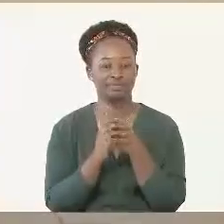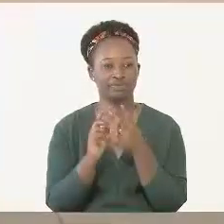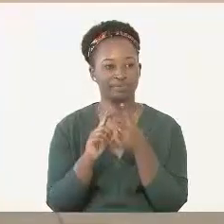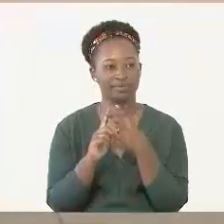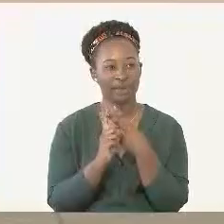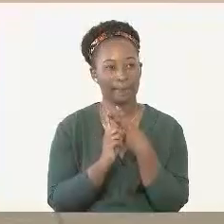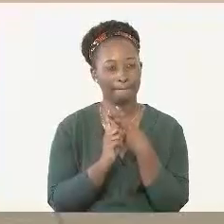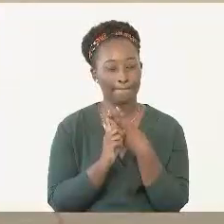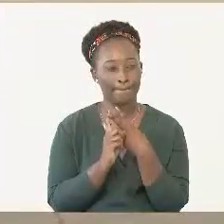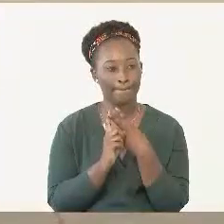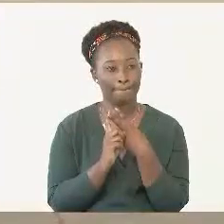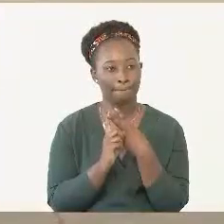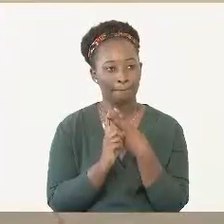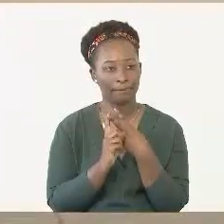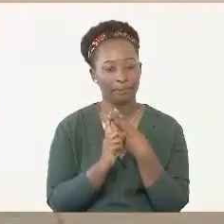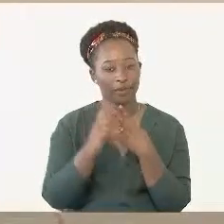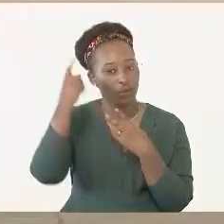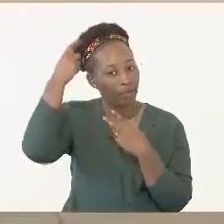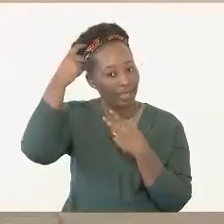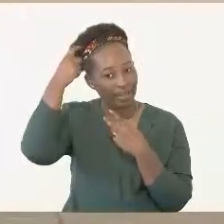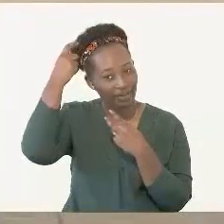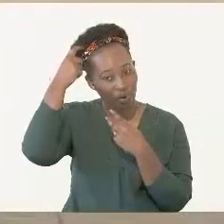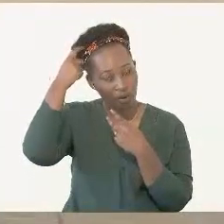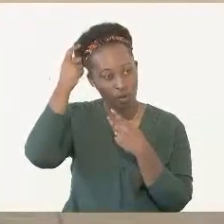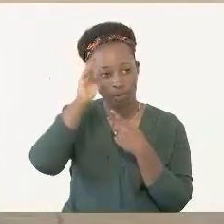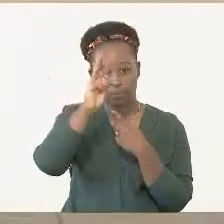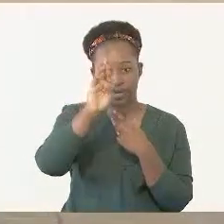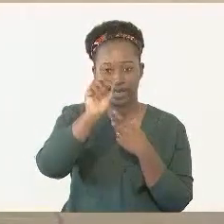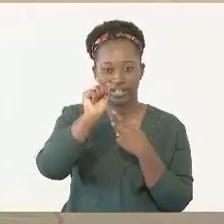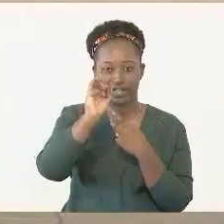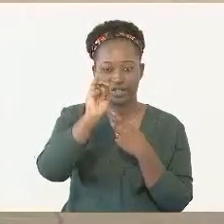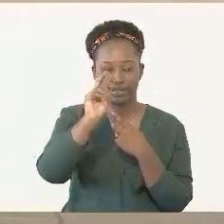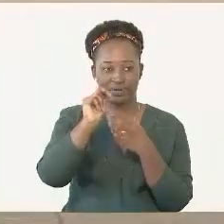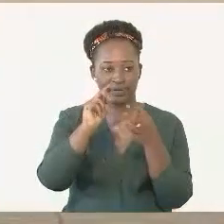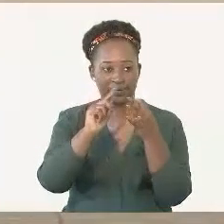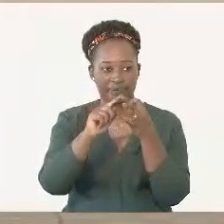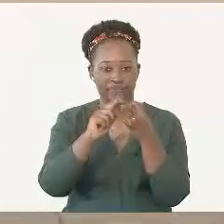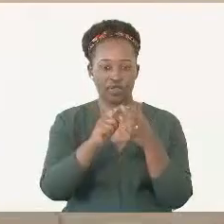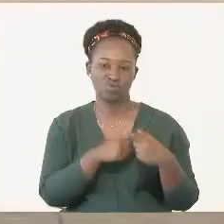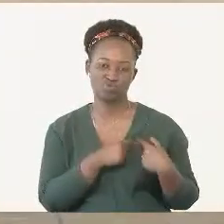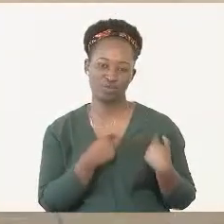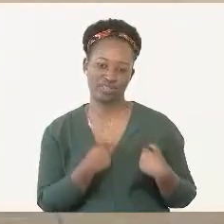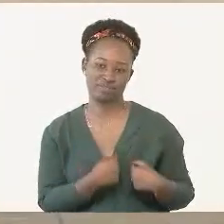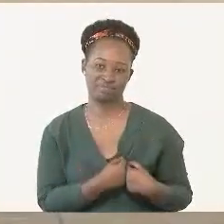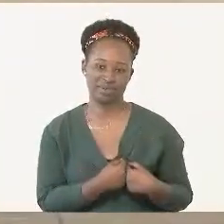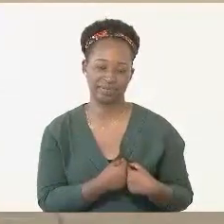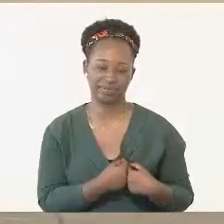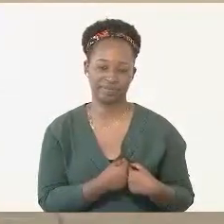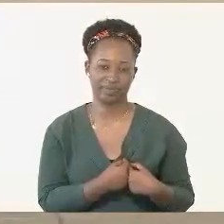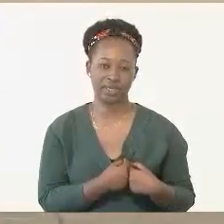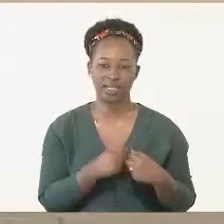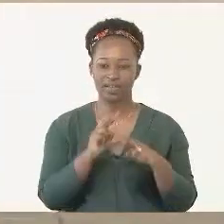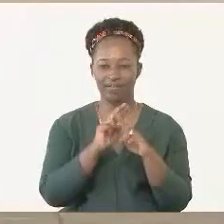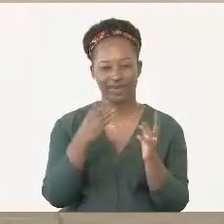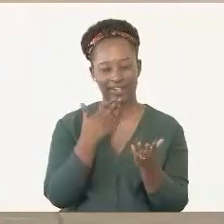we have brain, and the heart. This is